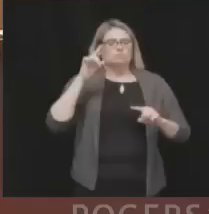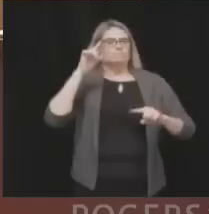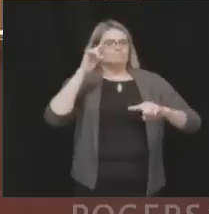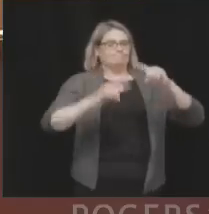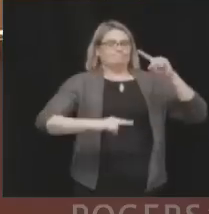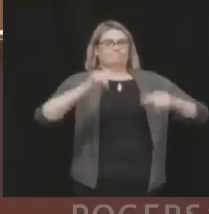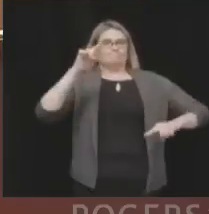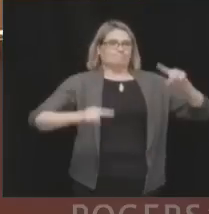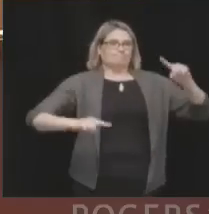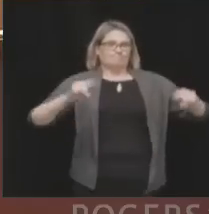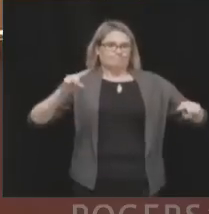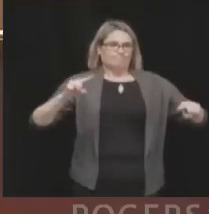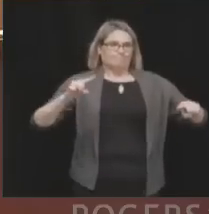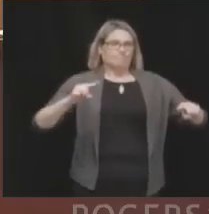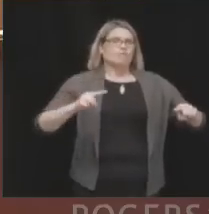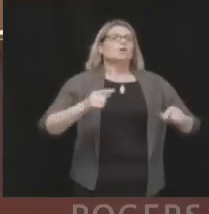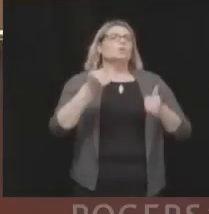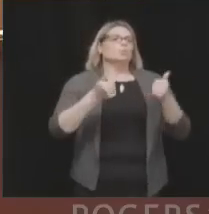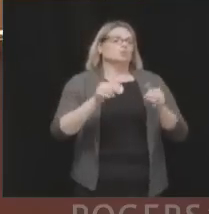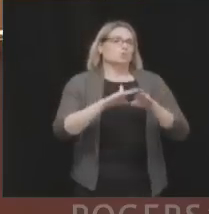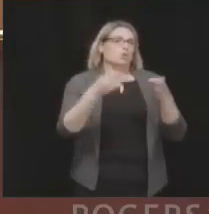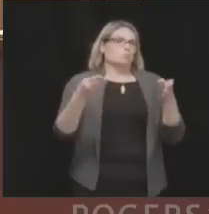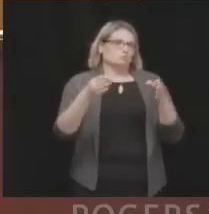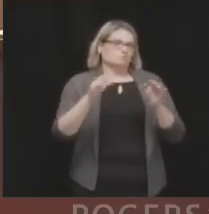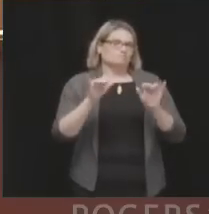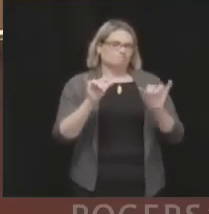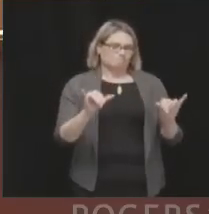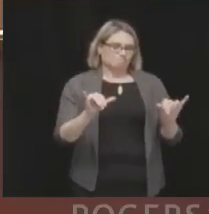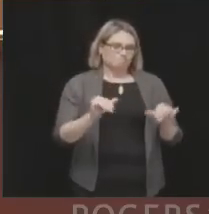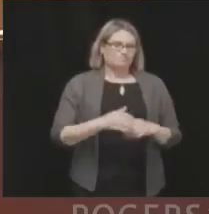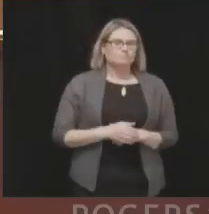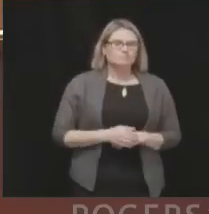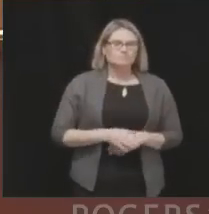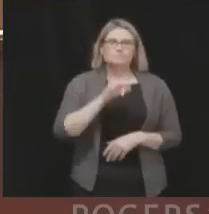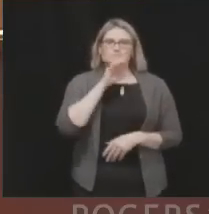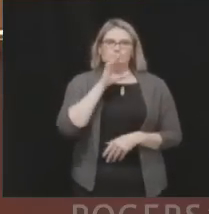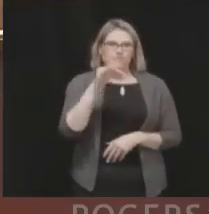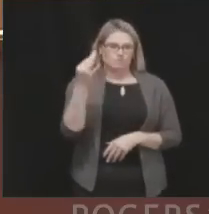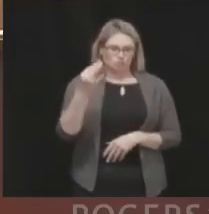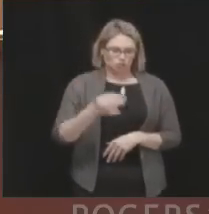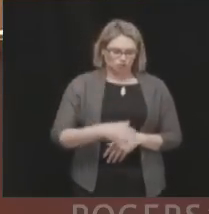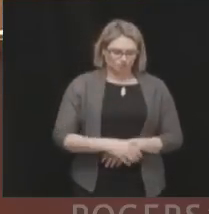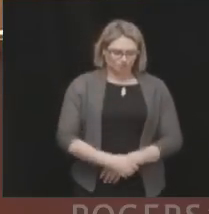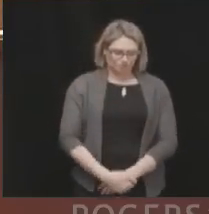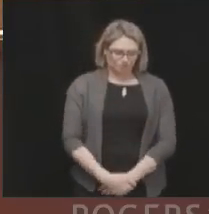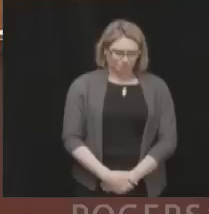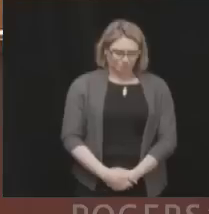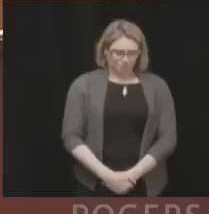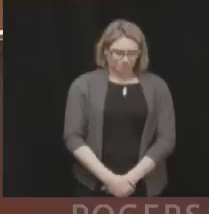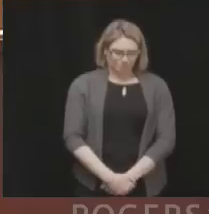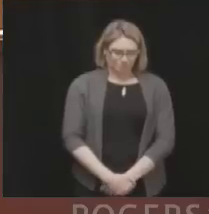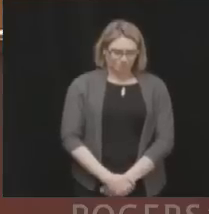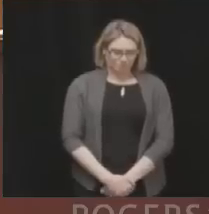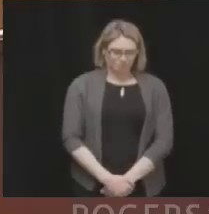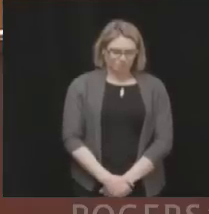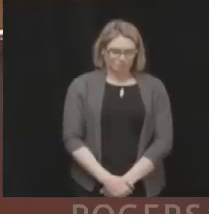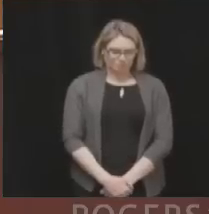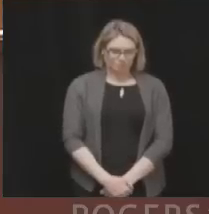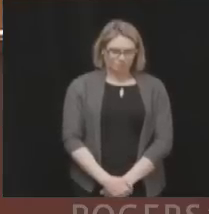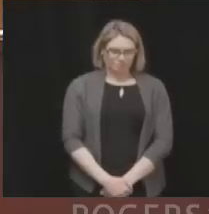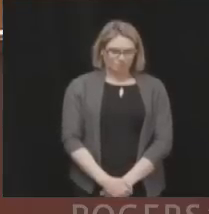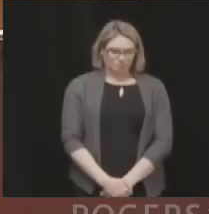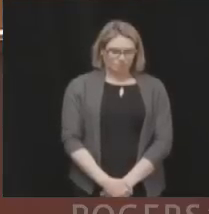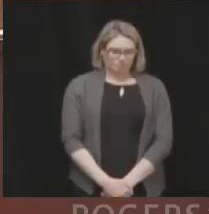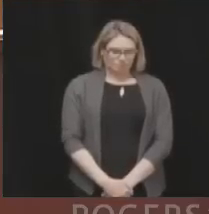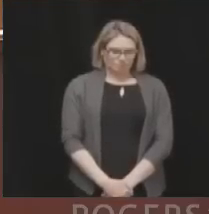la propagation. And we know more, and when we know more, we will share it with you. I can assure